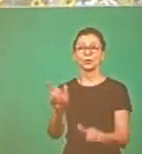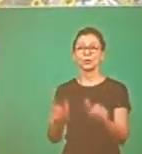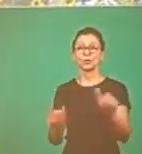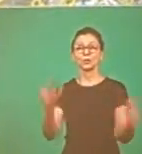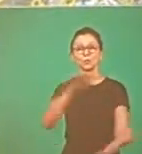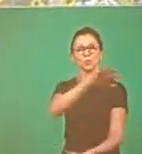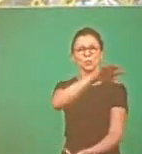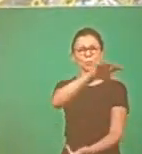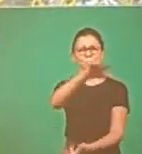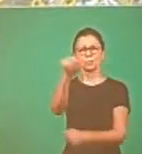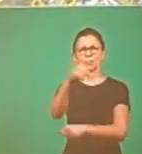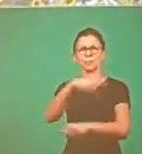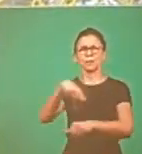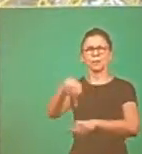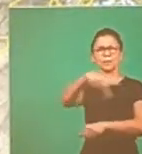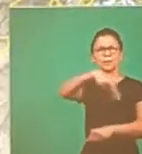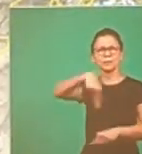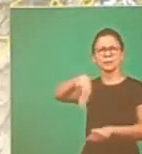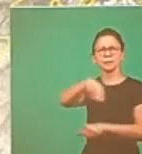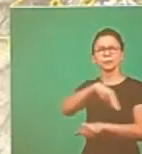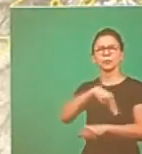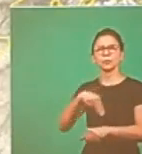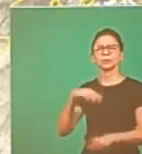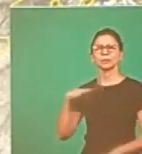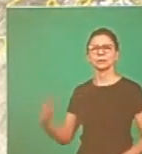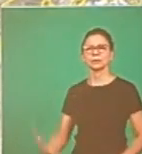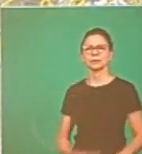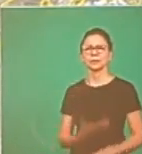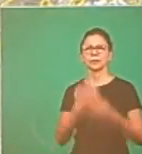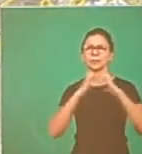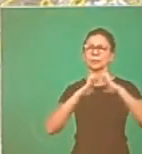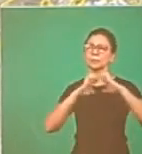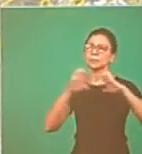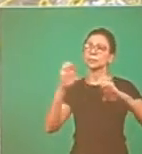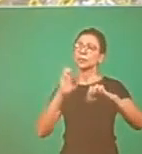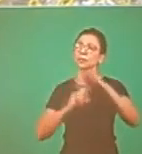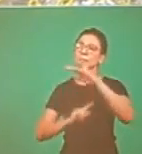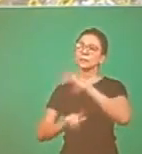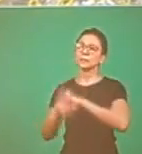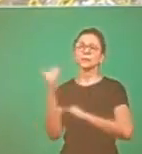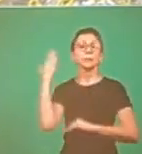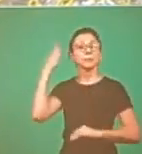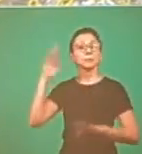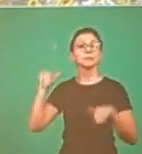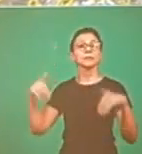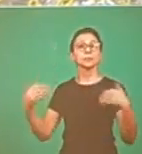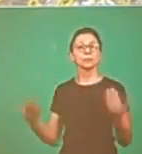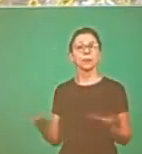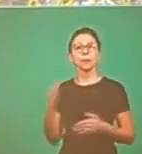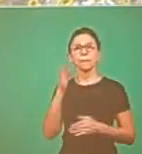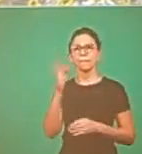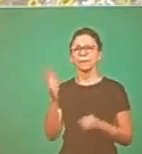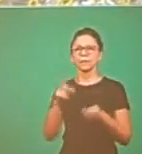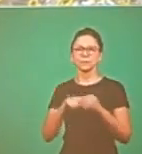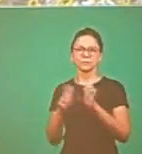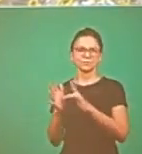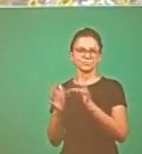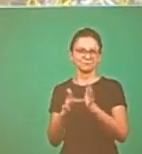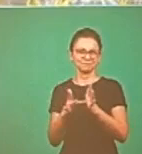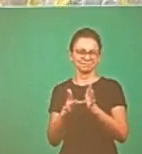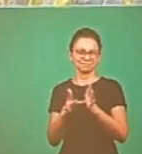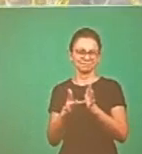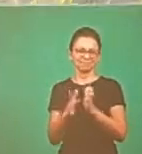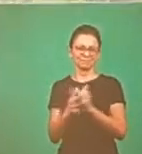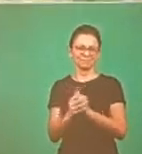People from every part of the world have been reached by the eternal gospel and by the message of